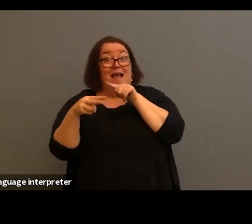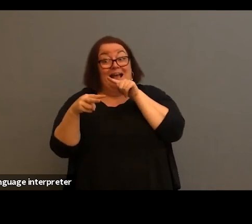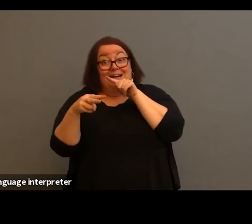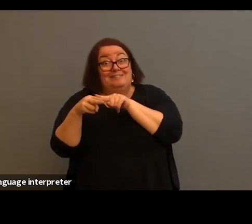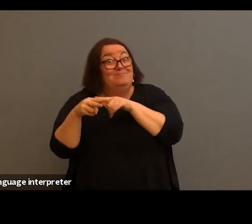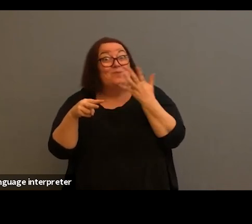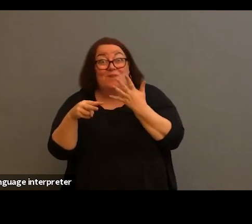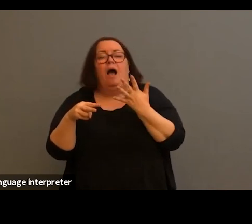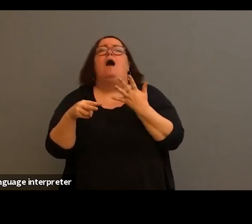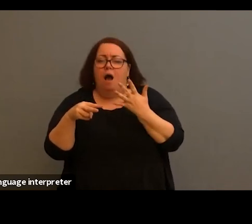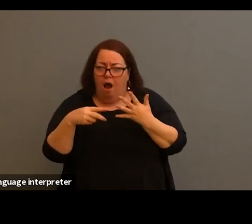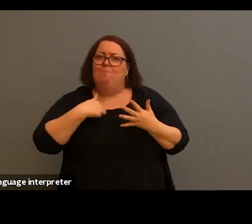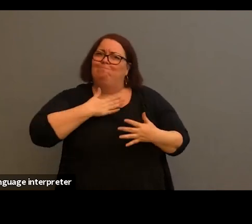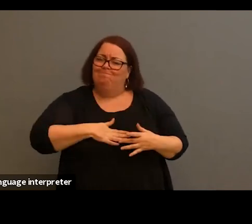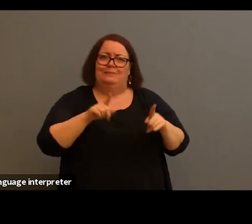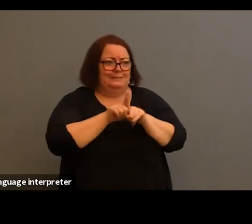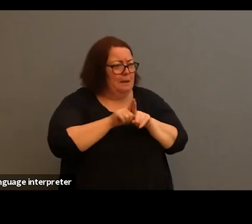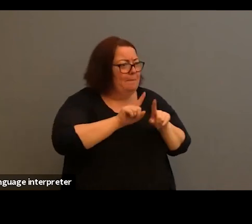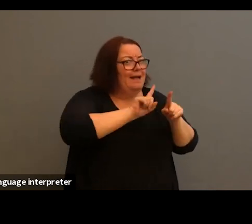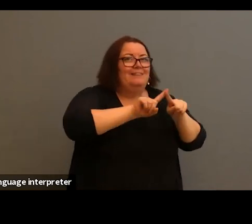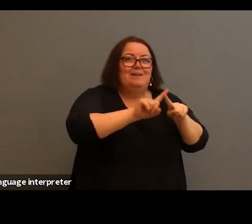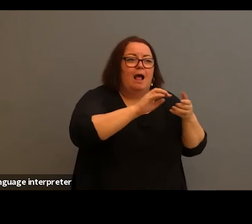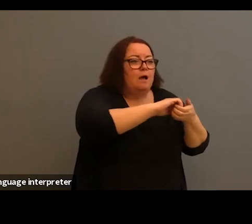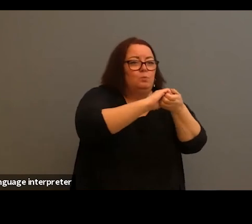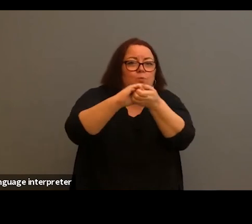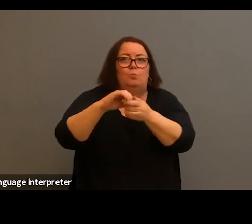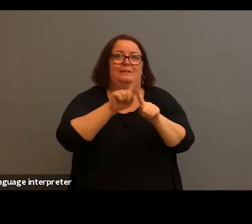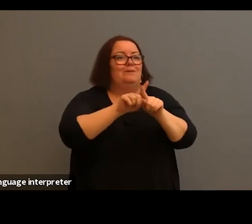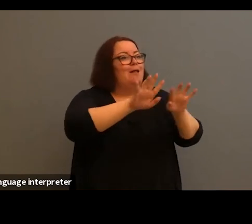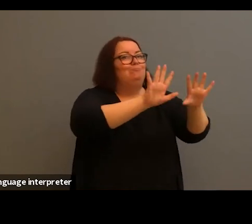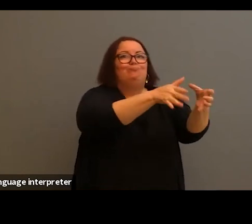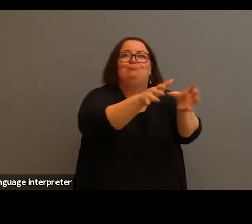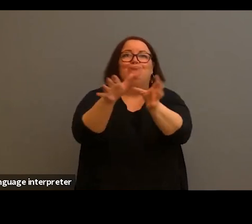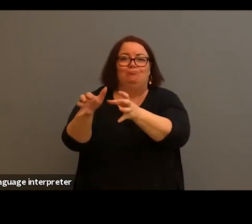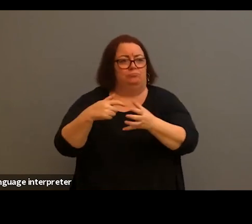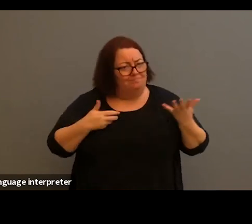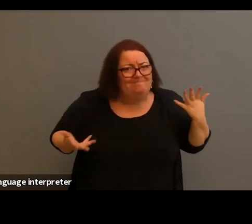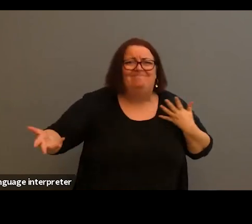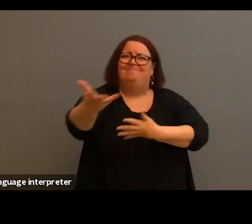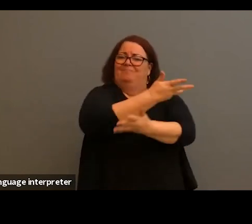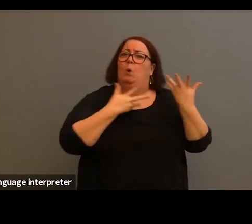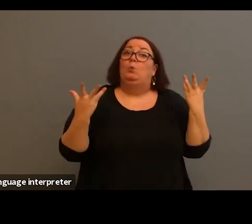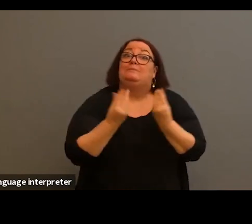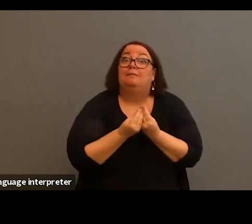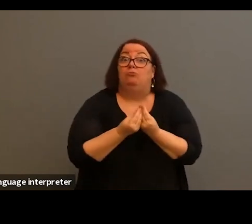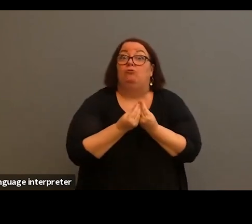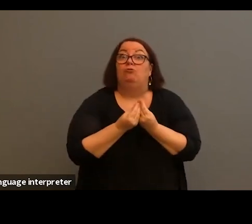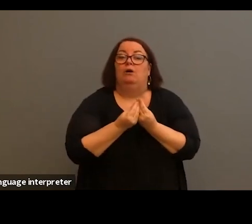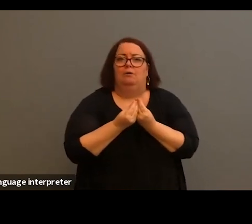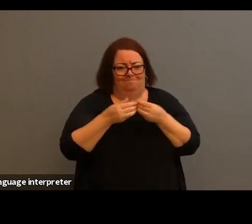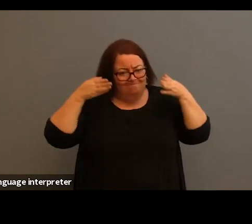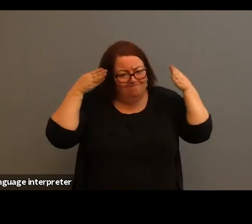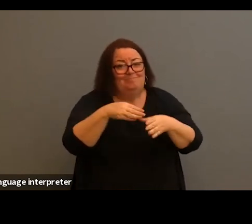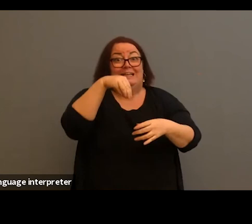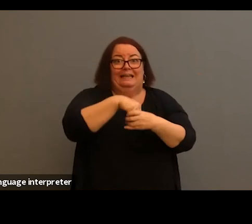the human rights of persons with disabilities in all international relationships in the EU, from development cooperation to